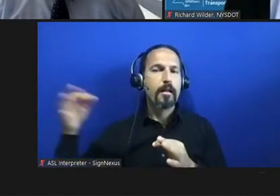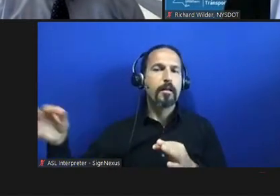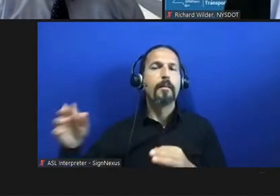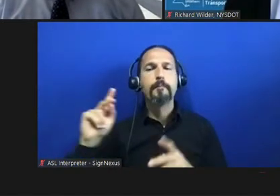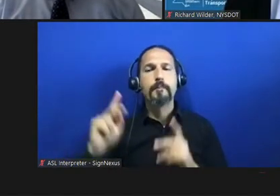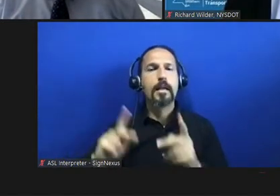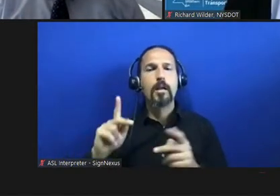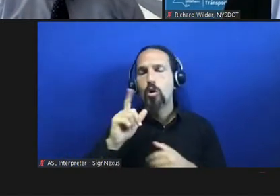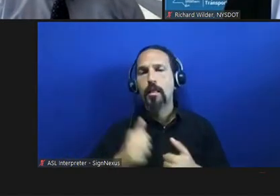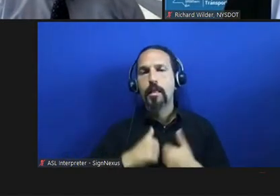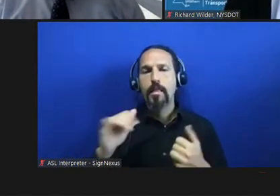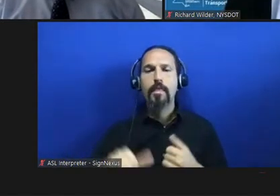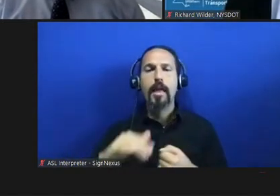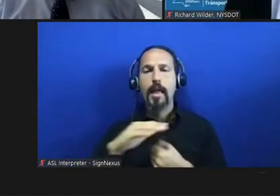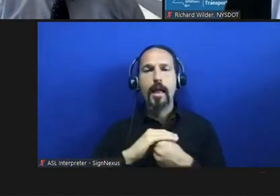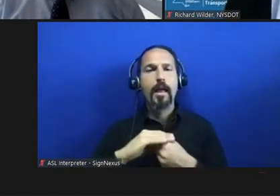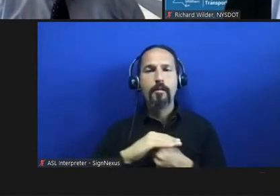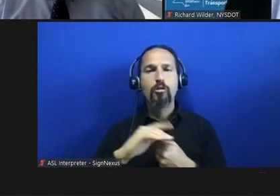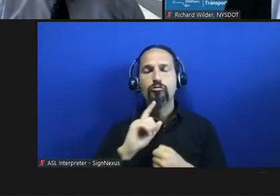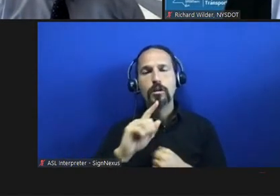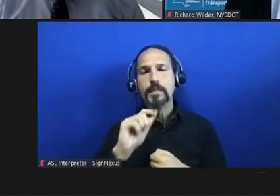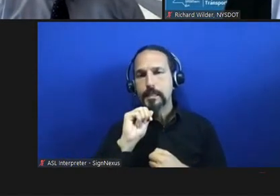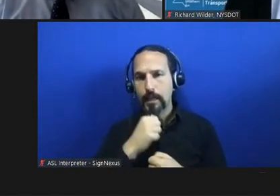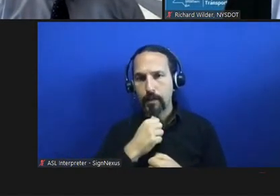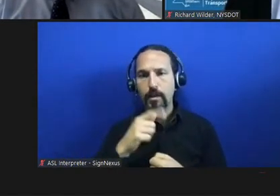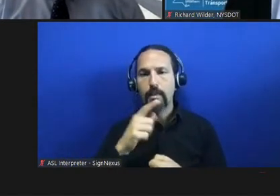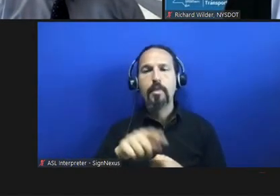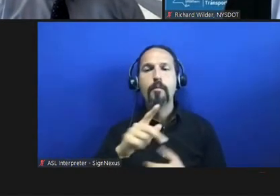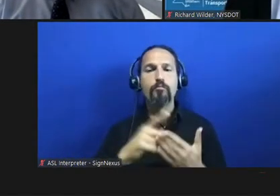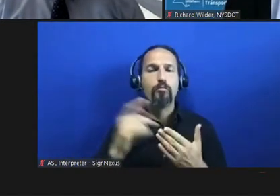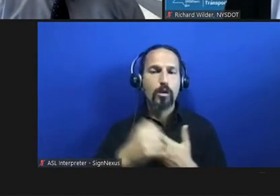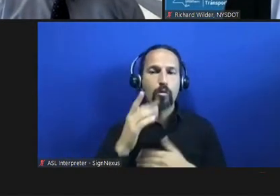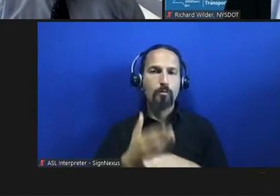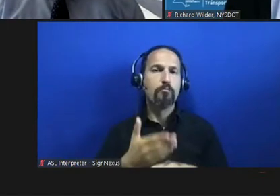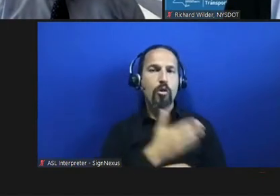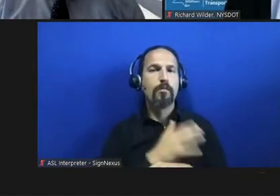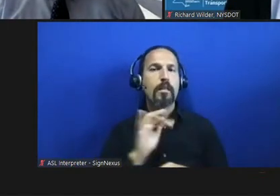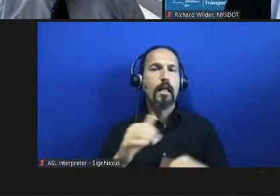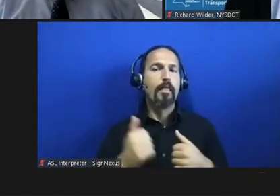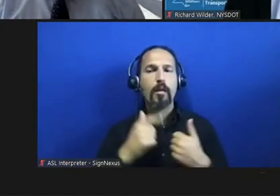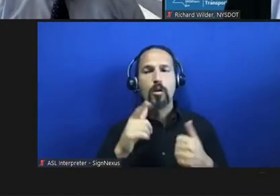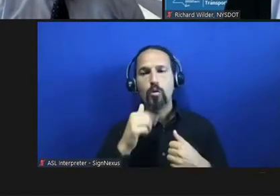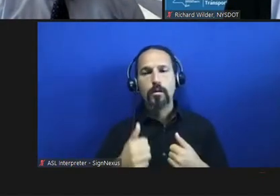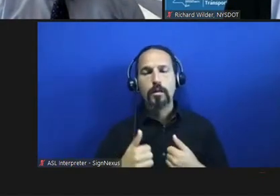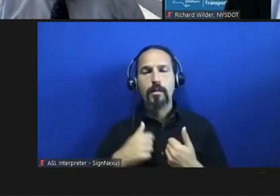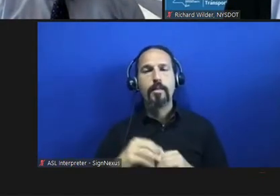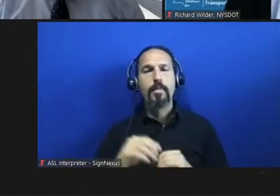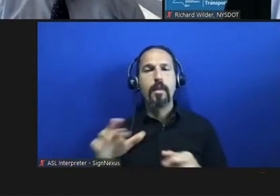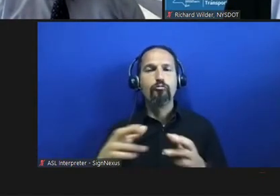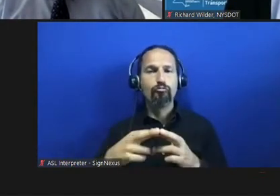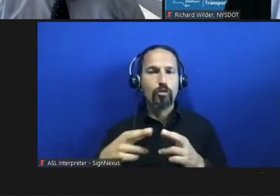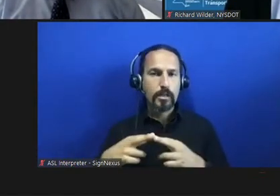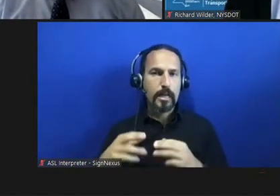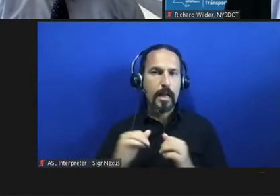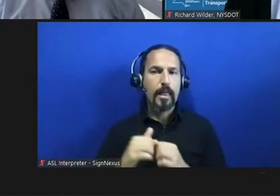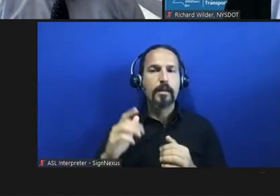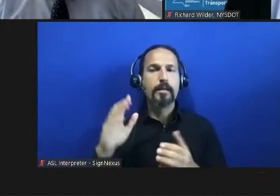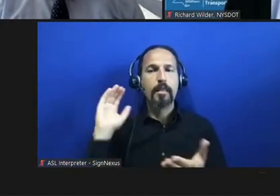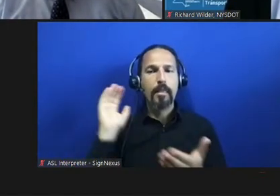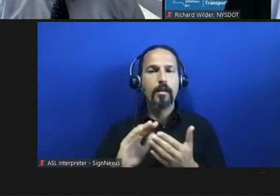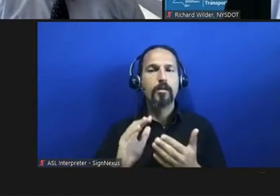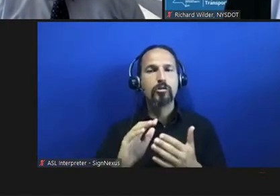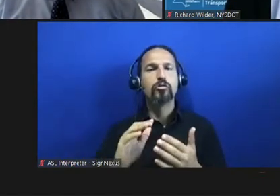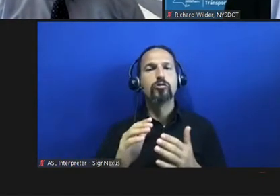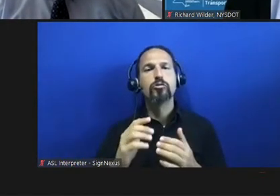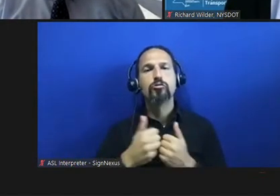people who live in the corn area are suffering this project will dramatically improve the lives of everyone who lives in the region be it by cutting travel times for